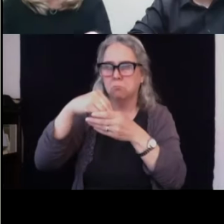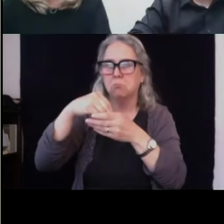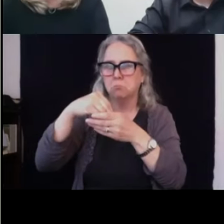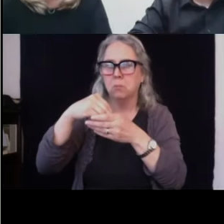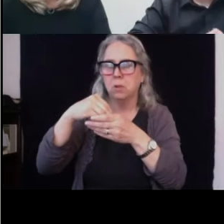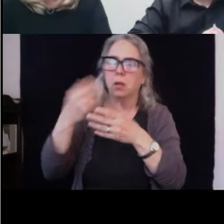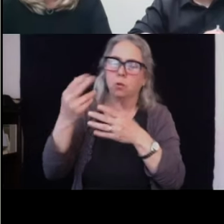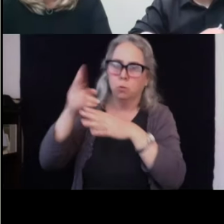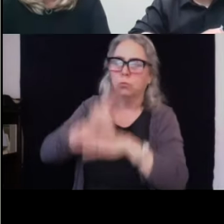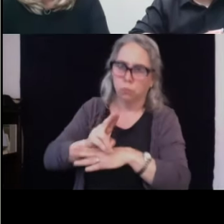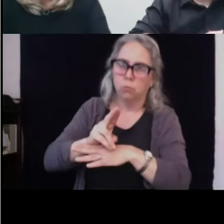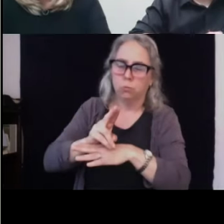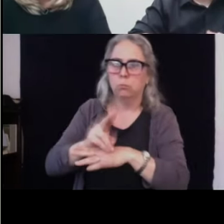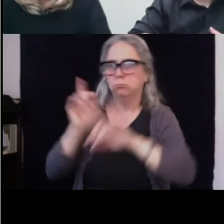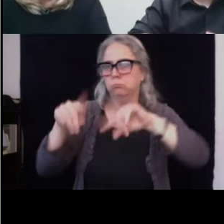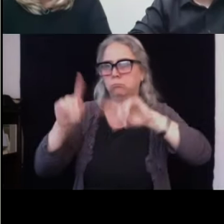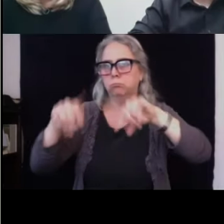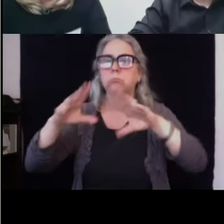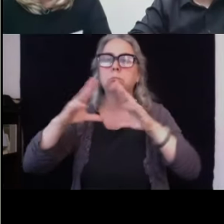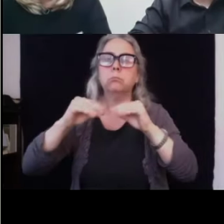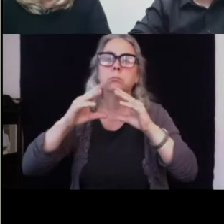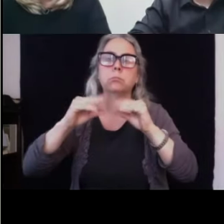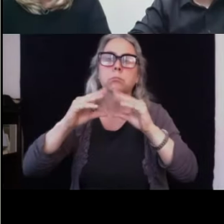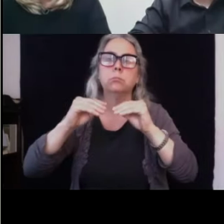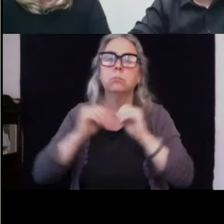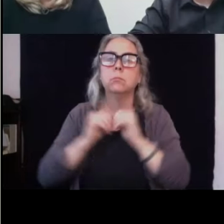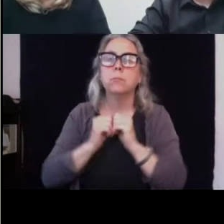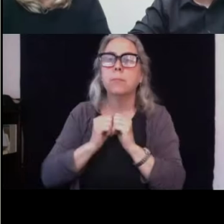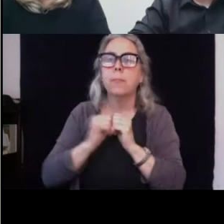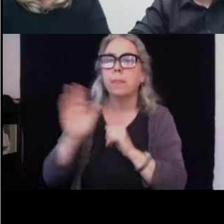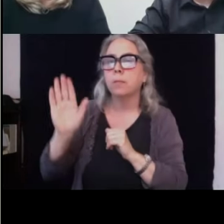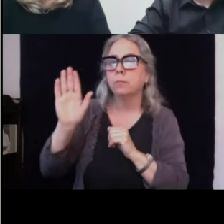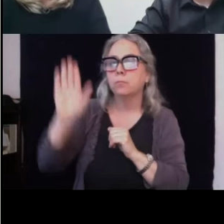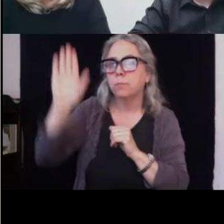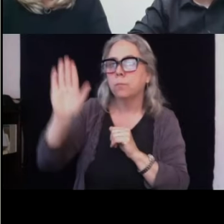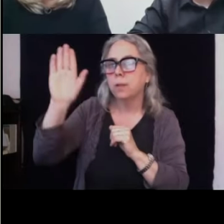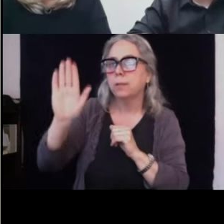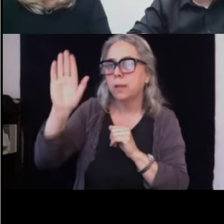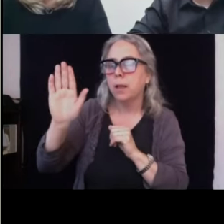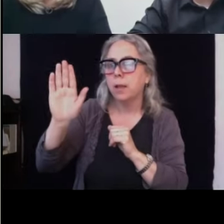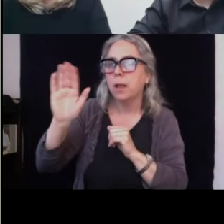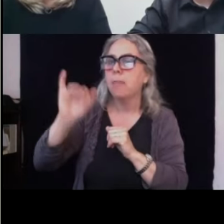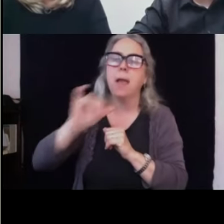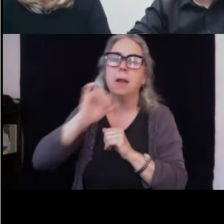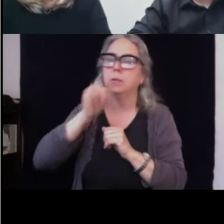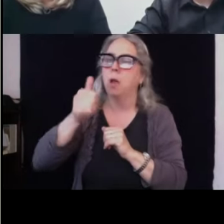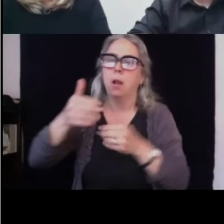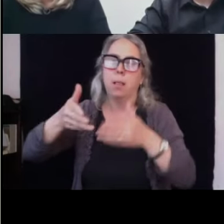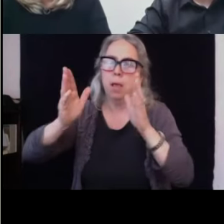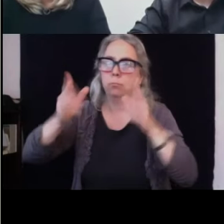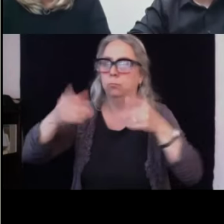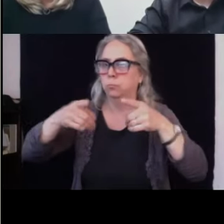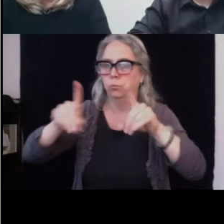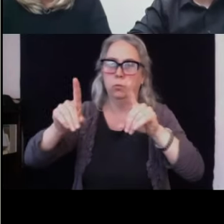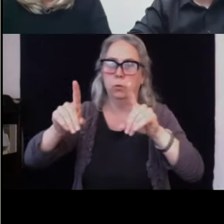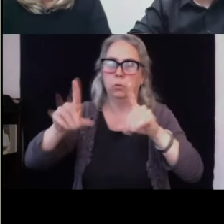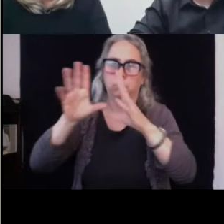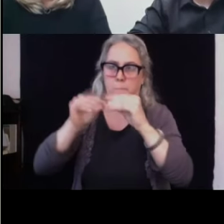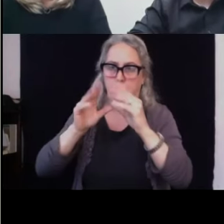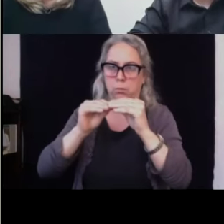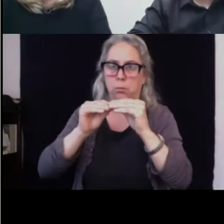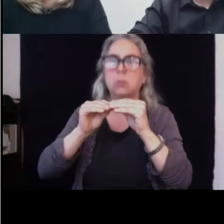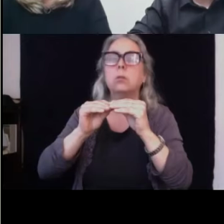you're just used to attending meetings. The raise hand feature is not enabled during this webinar,